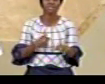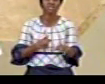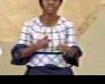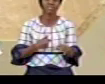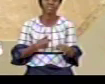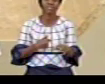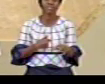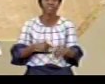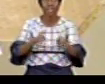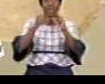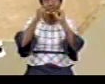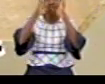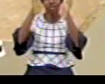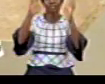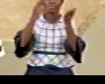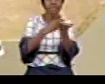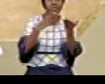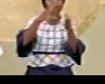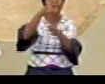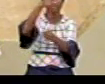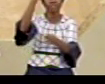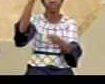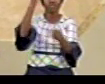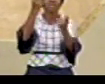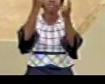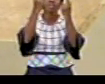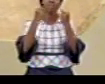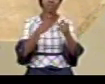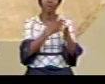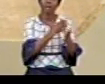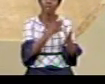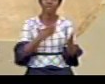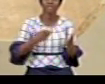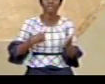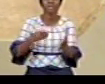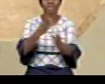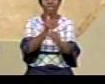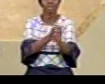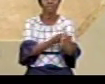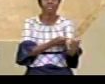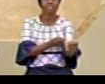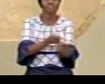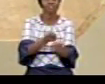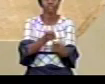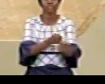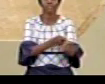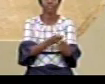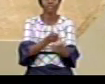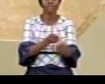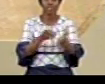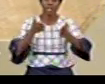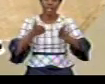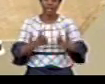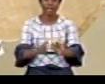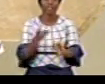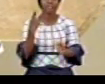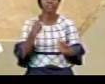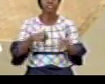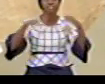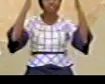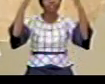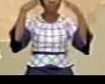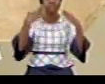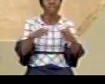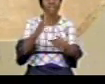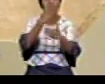me. Blessed Holy Spirit, come and take control. Let the